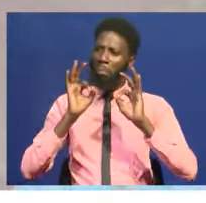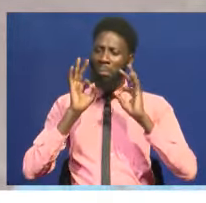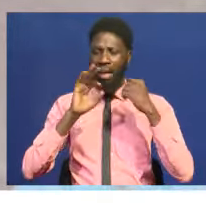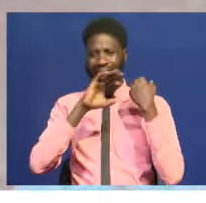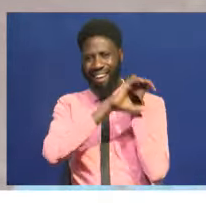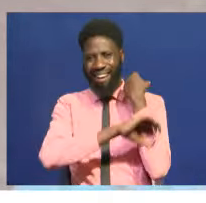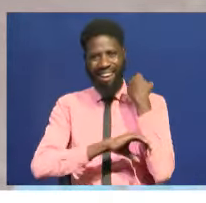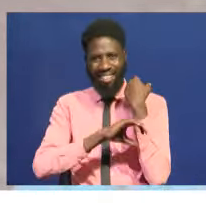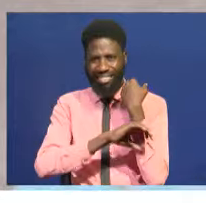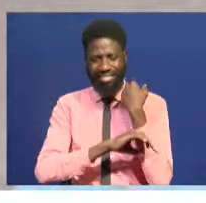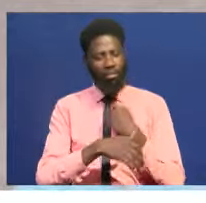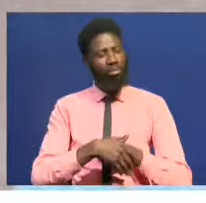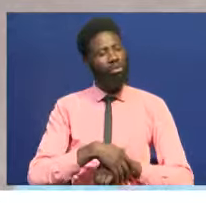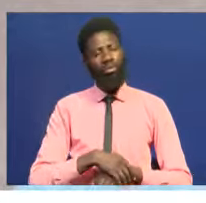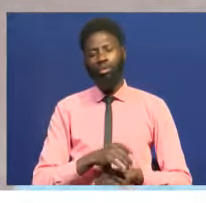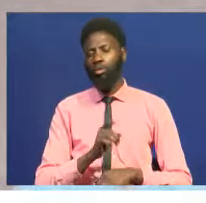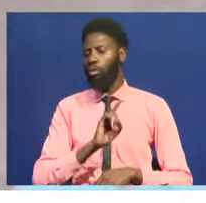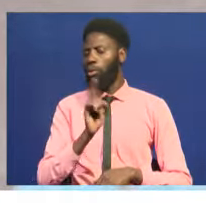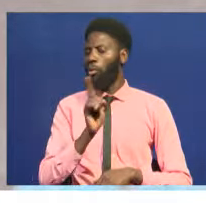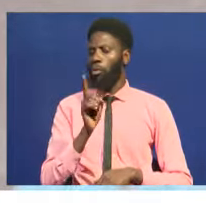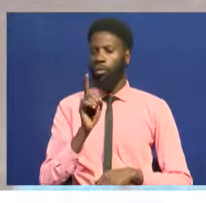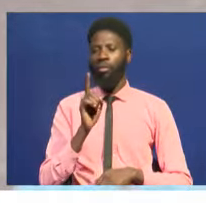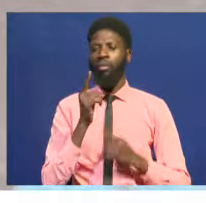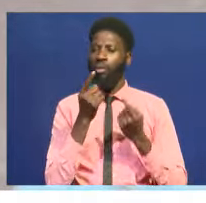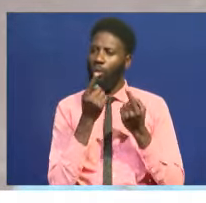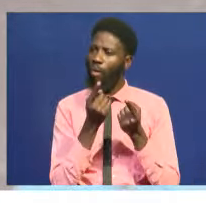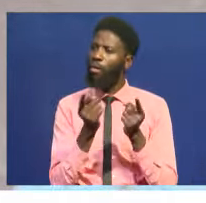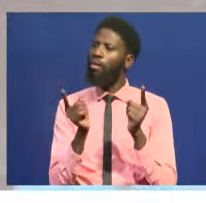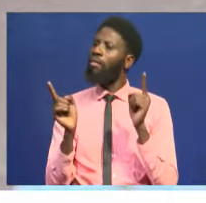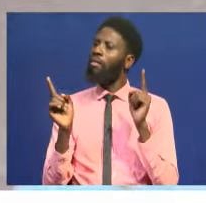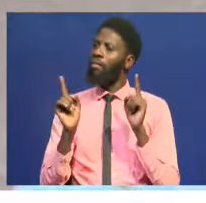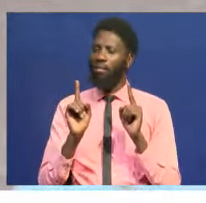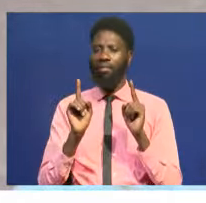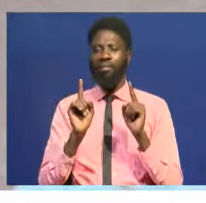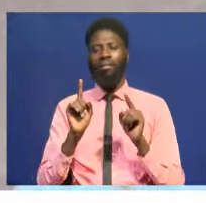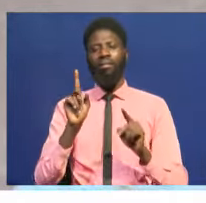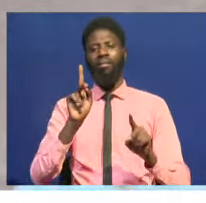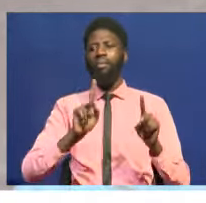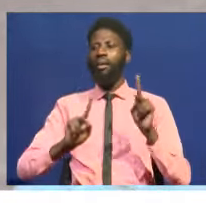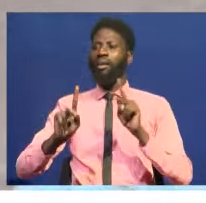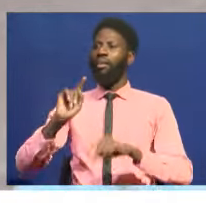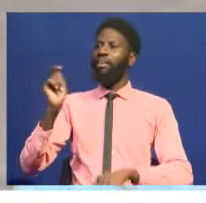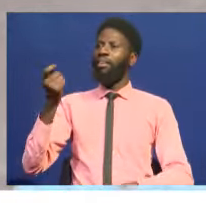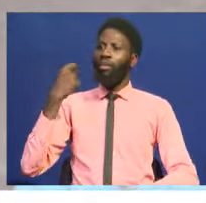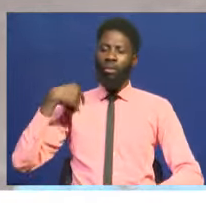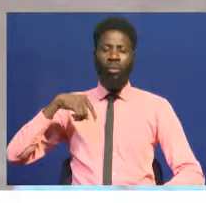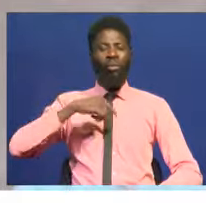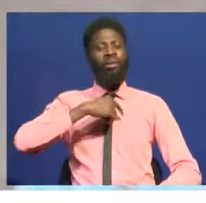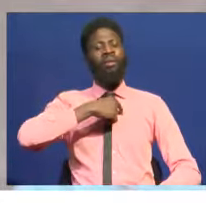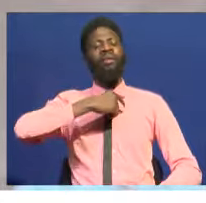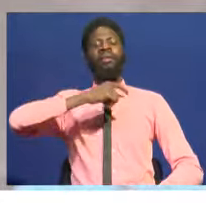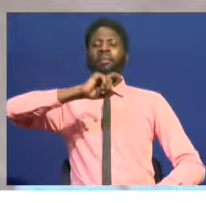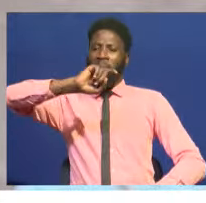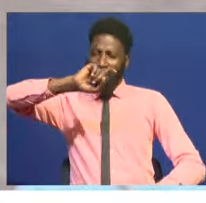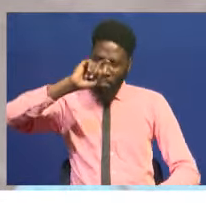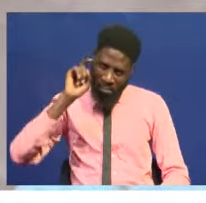All of us, as the people of Kenya, we must love this country